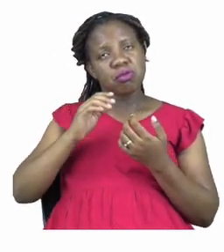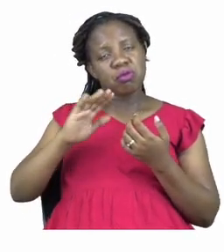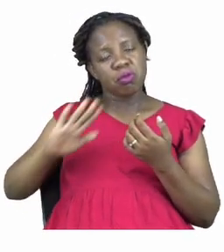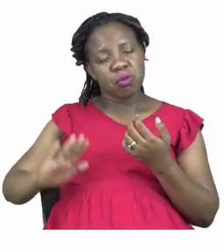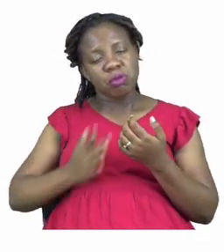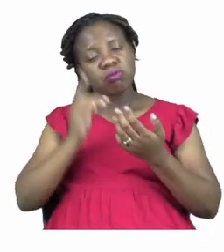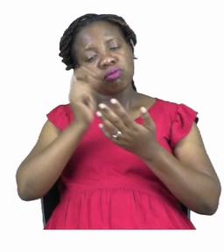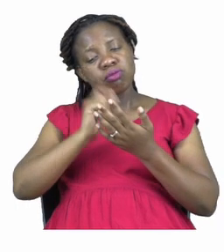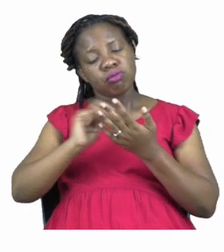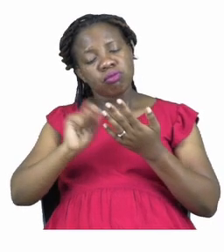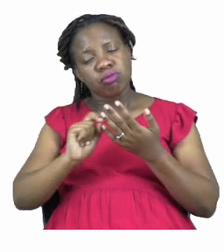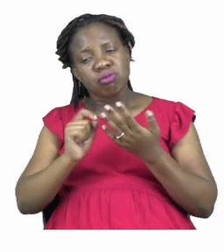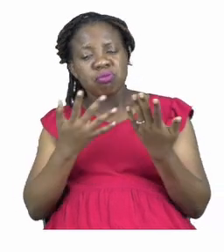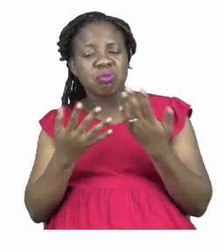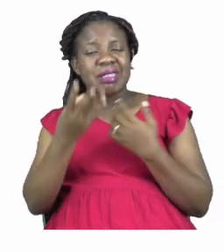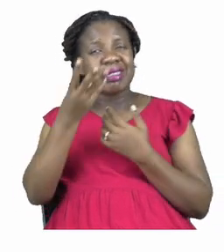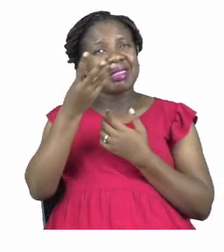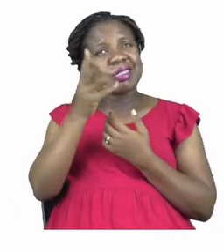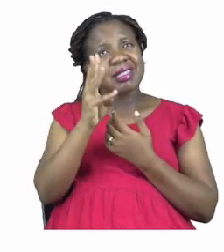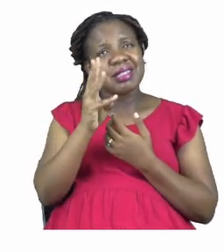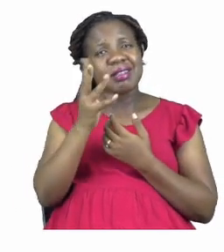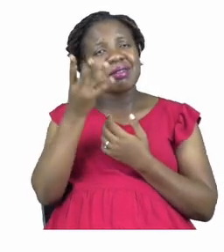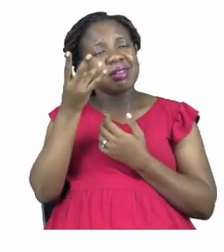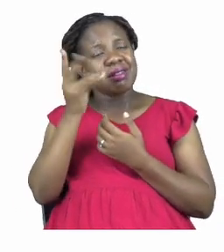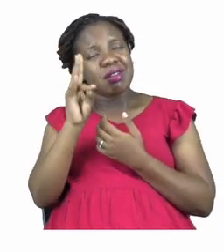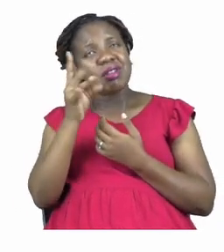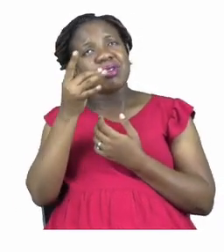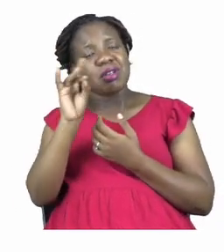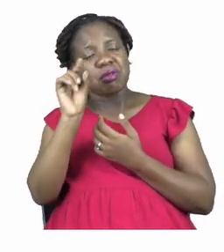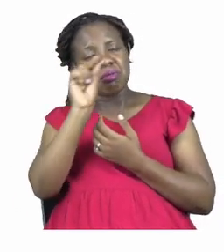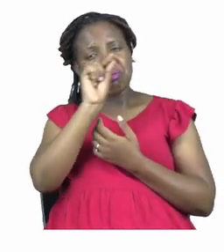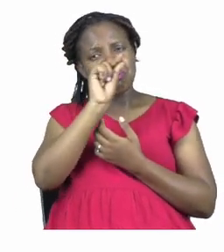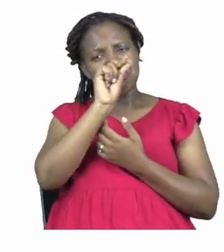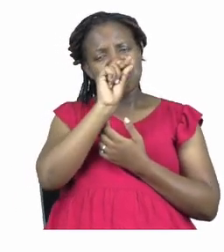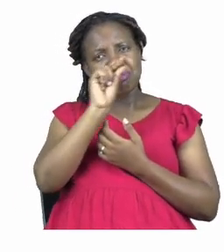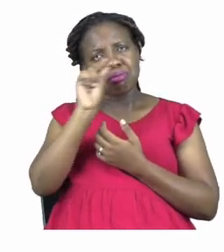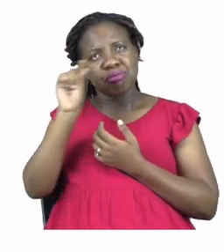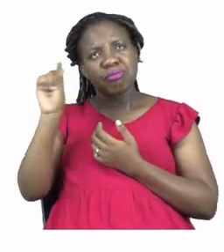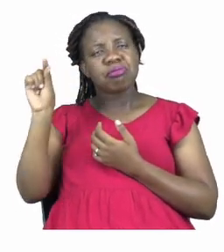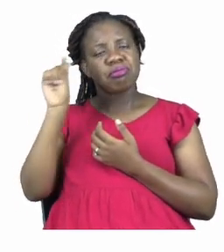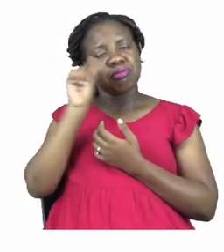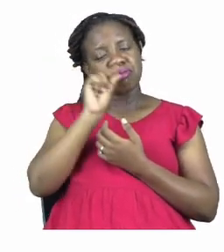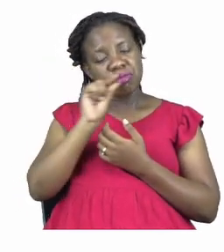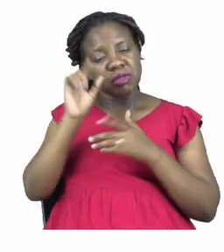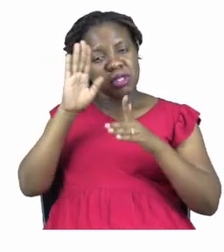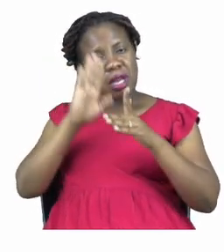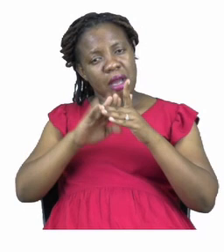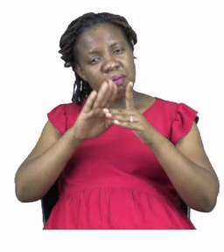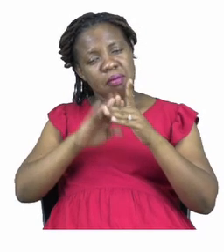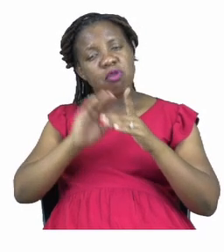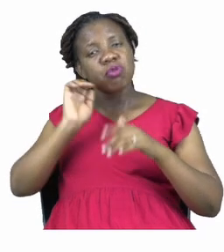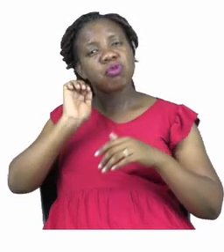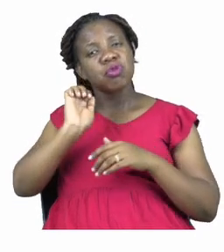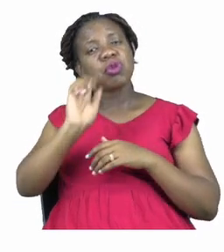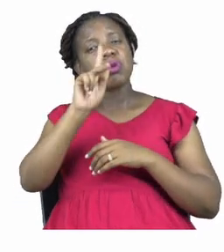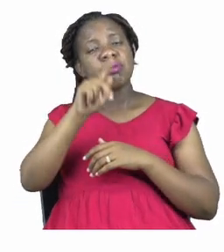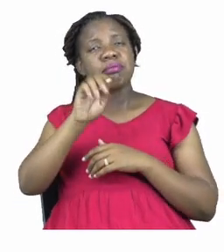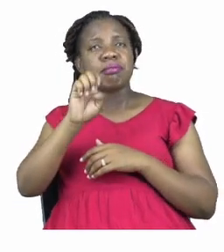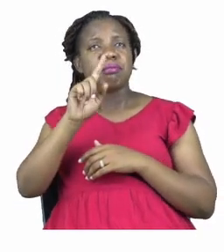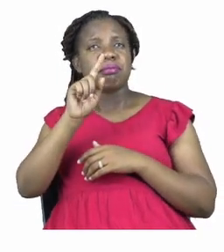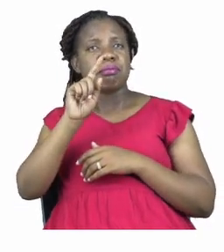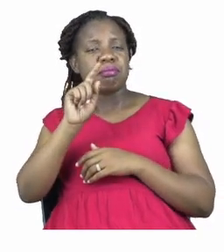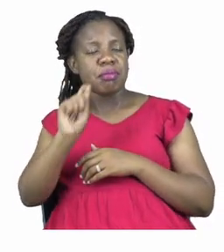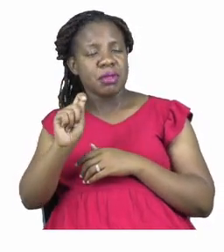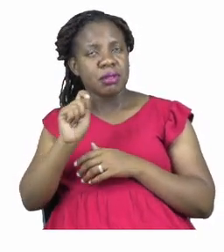your pet, and you're going to draw your pet as well. So here's how you would